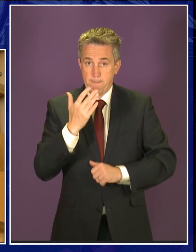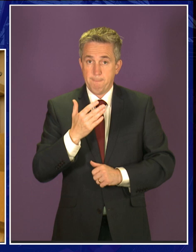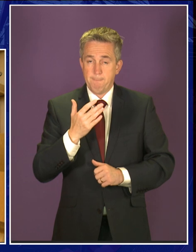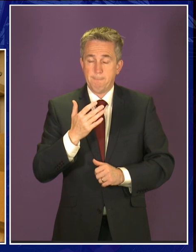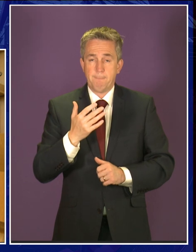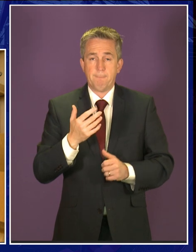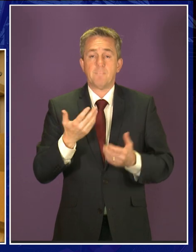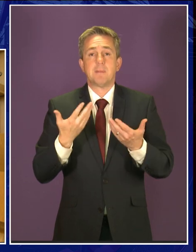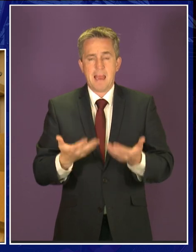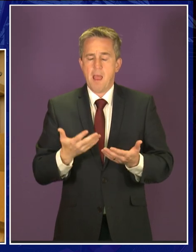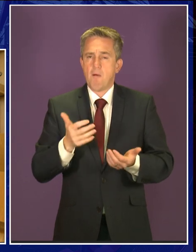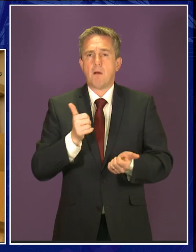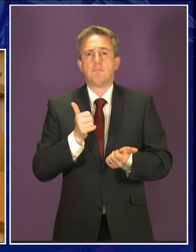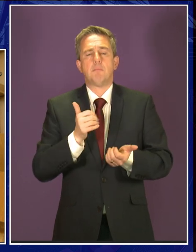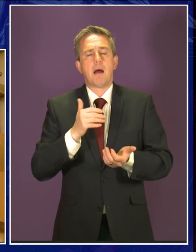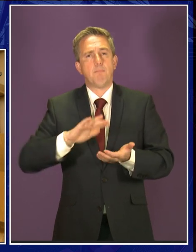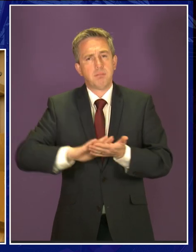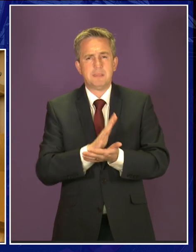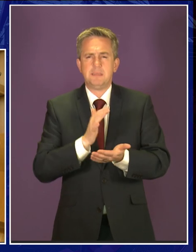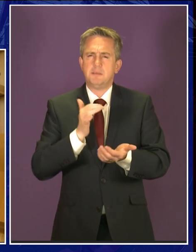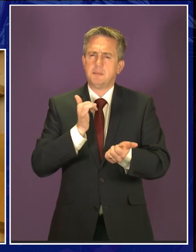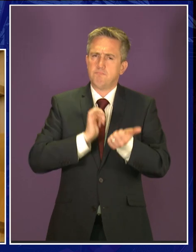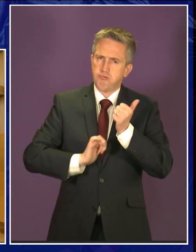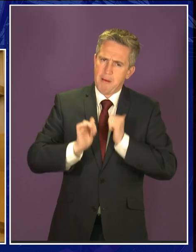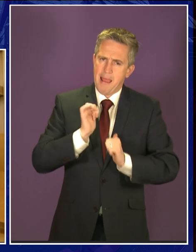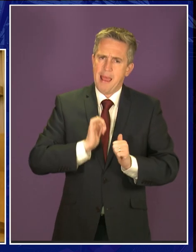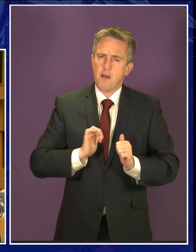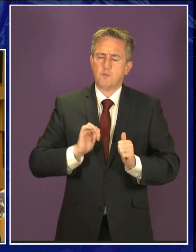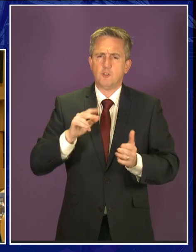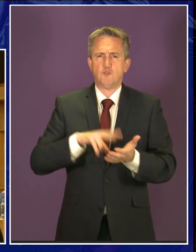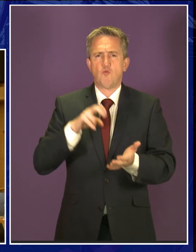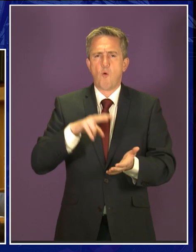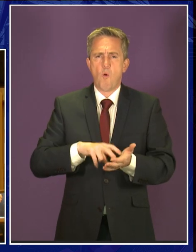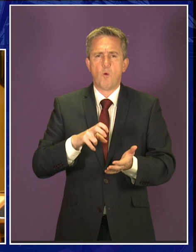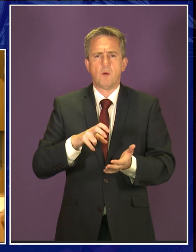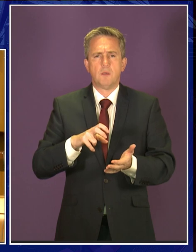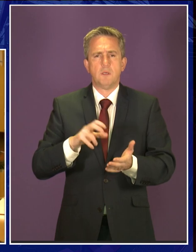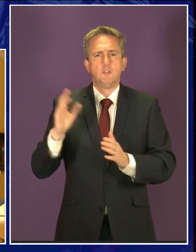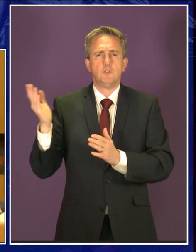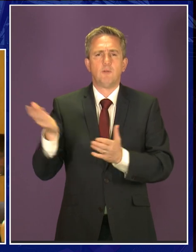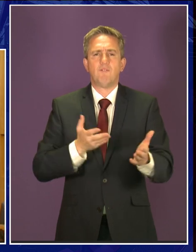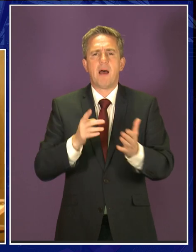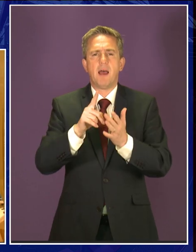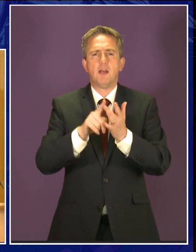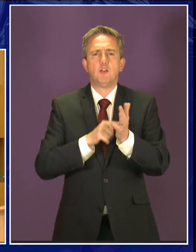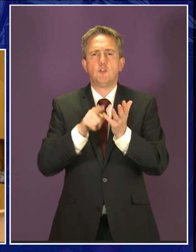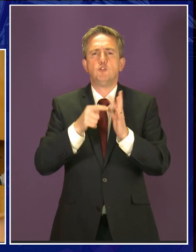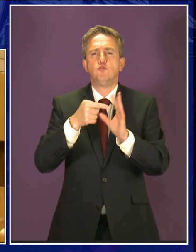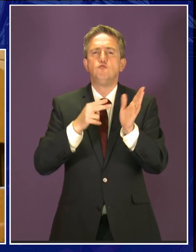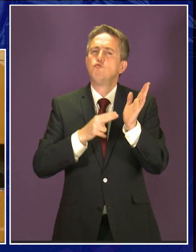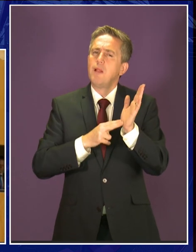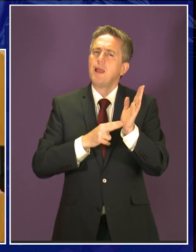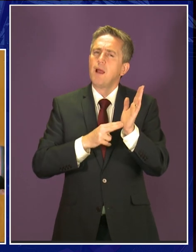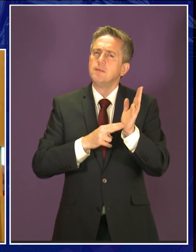gives me extreme pride, confidence, and joy to announce Mr. Julian Herman. He was in my